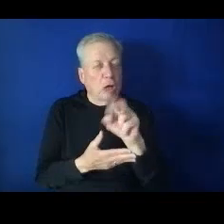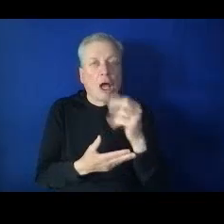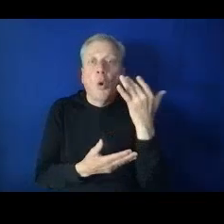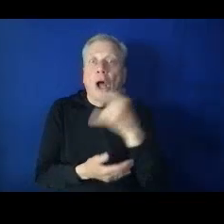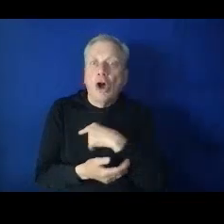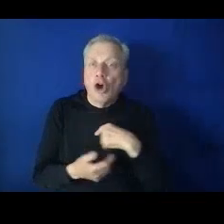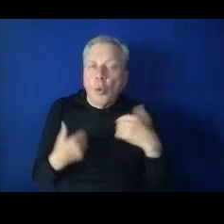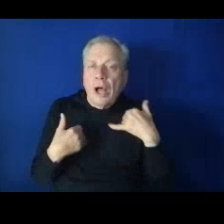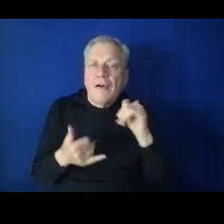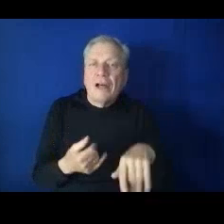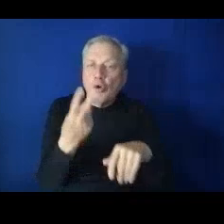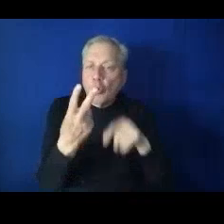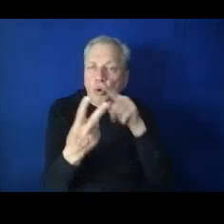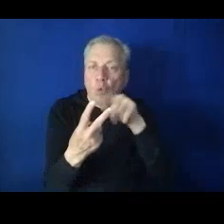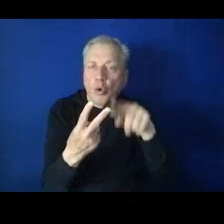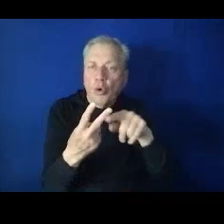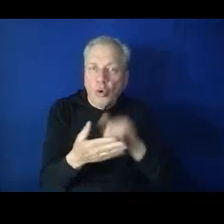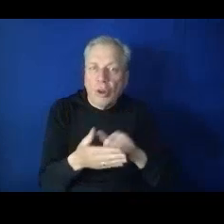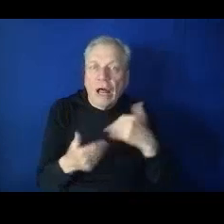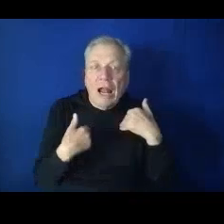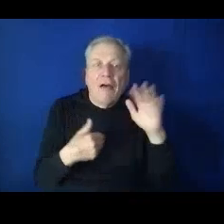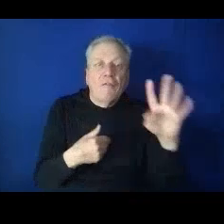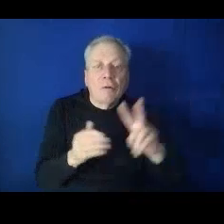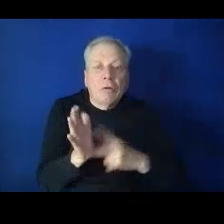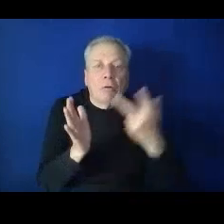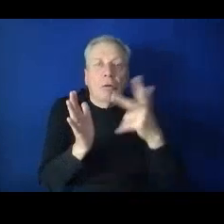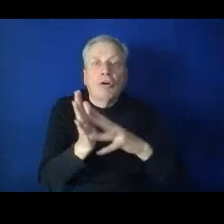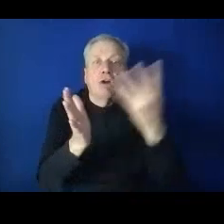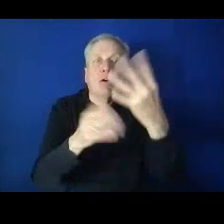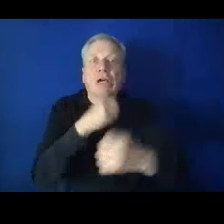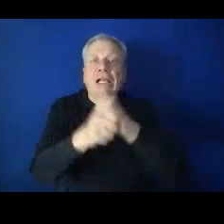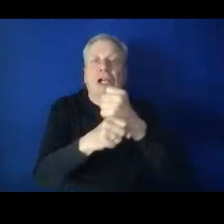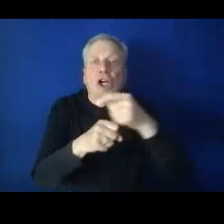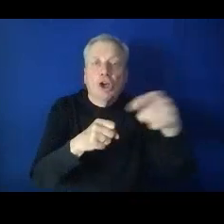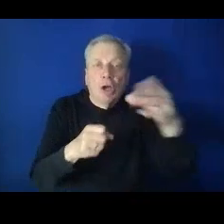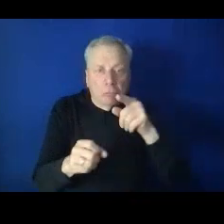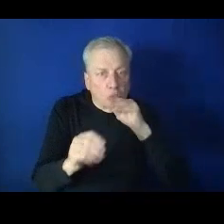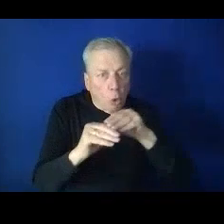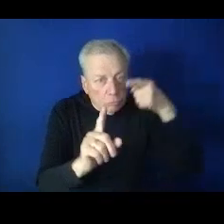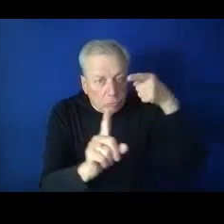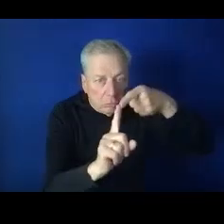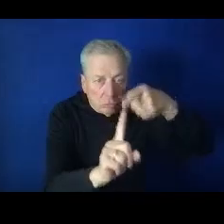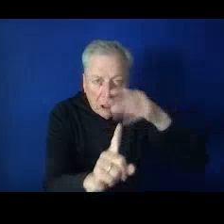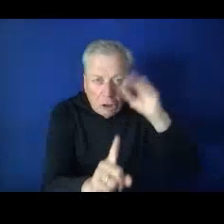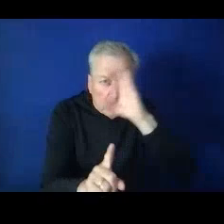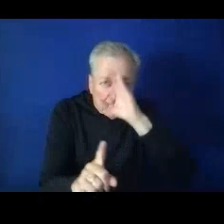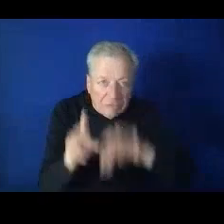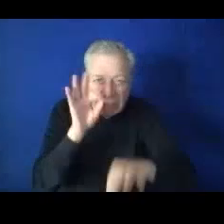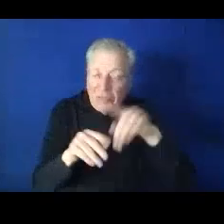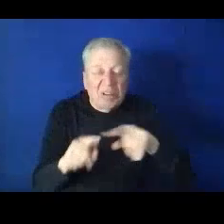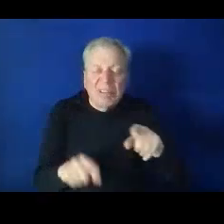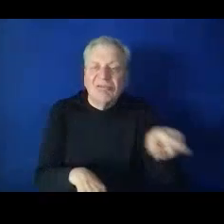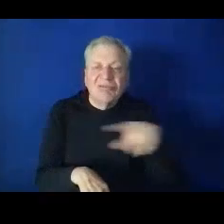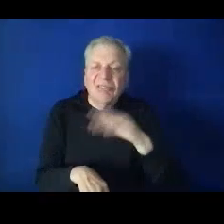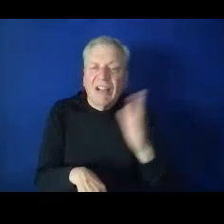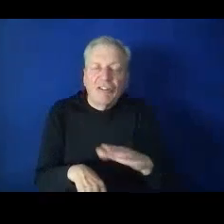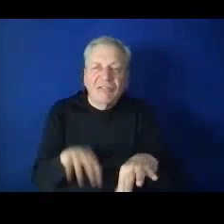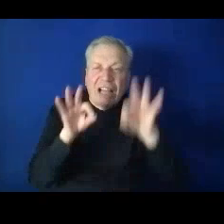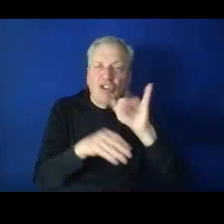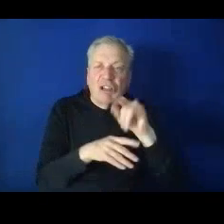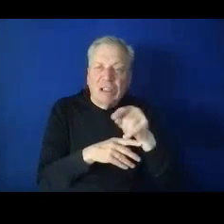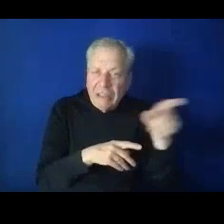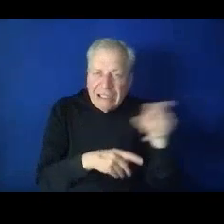two specialists for multiple years to go out and target this species and find it, and they never found it. And they had